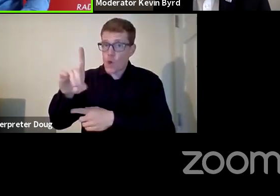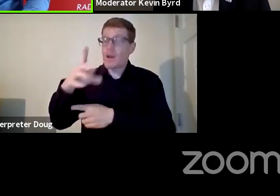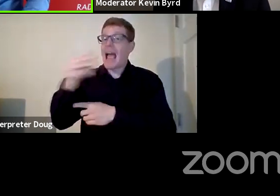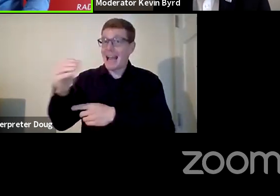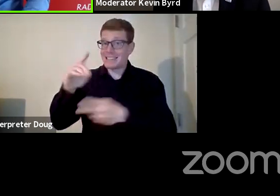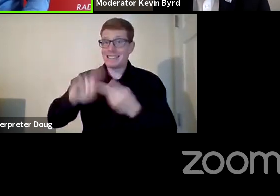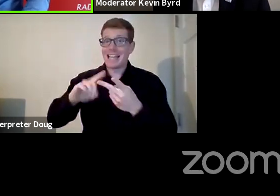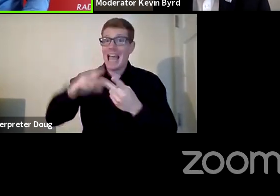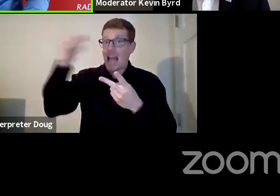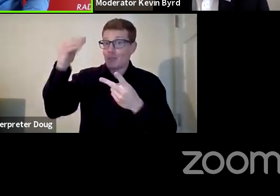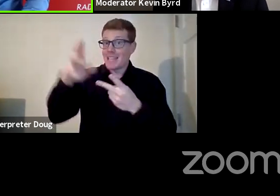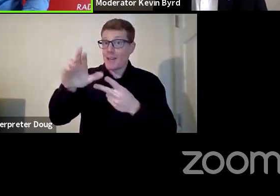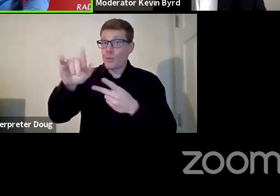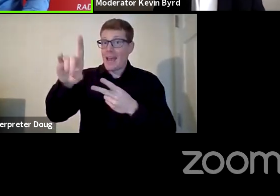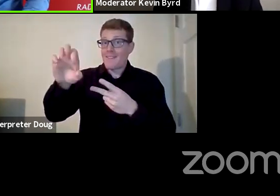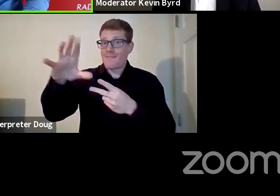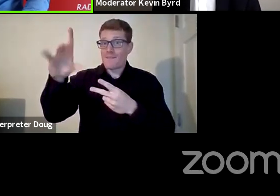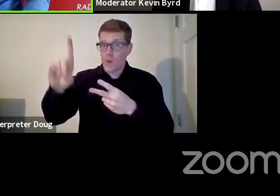doing.